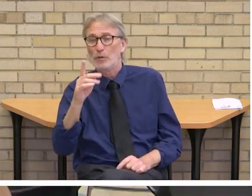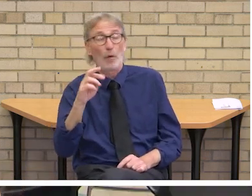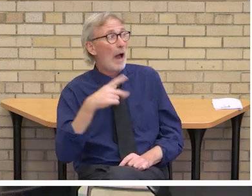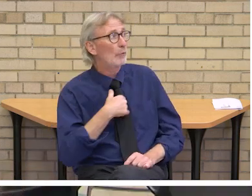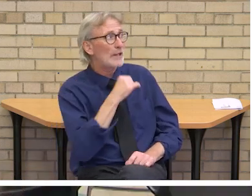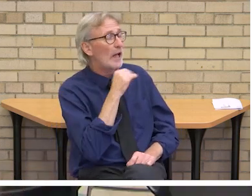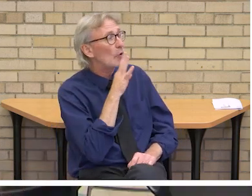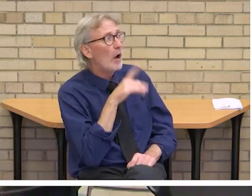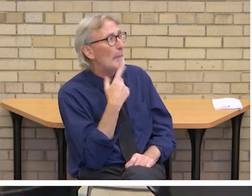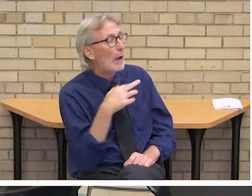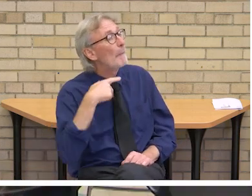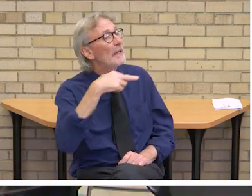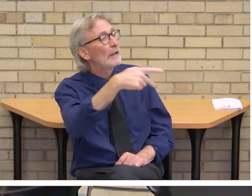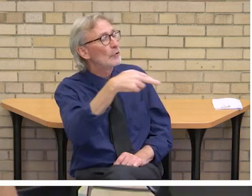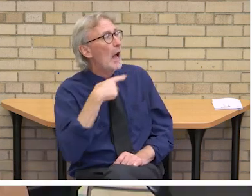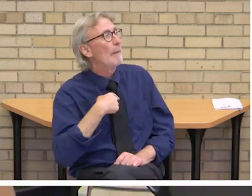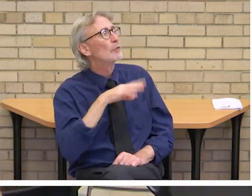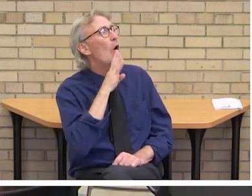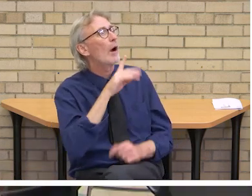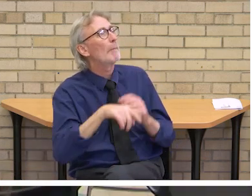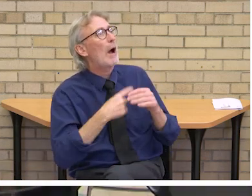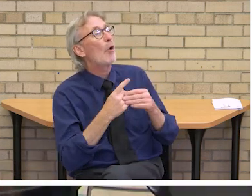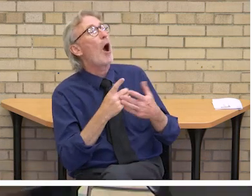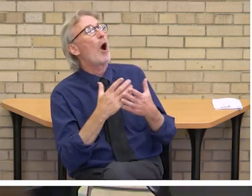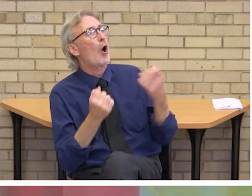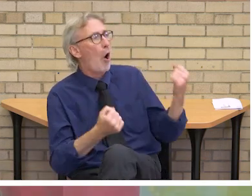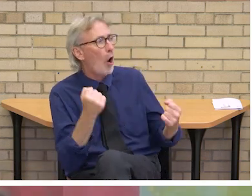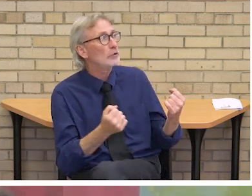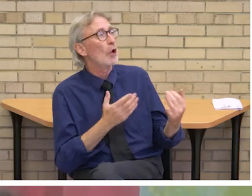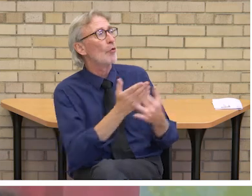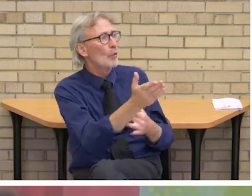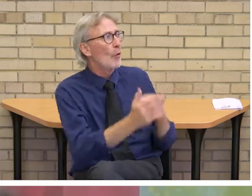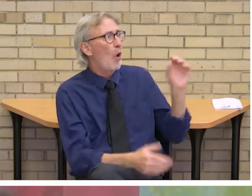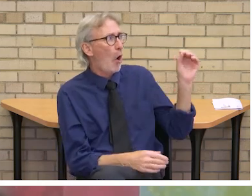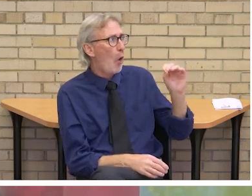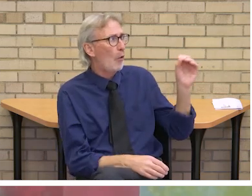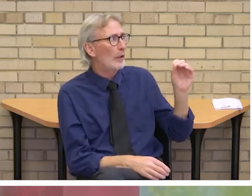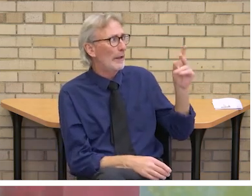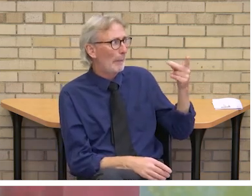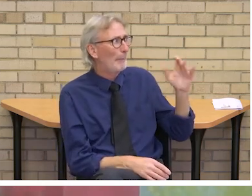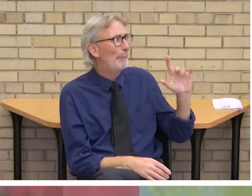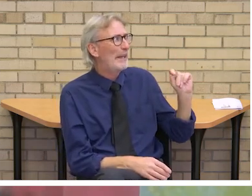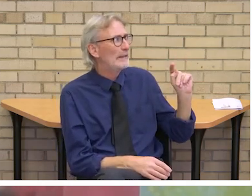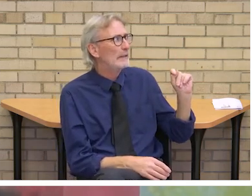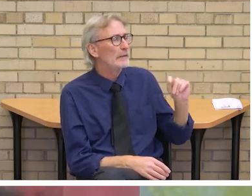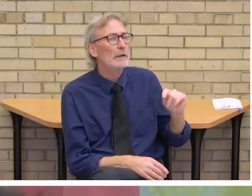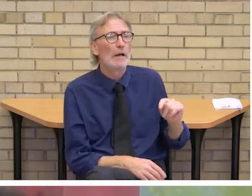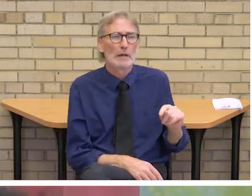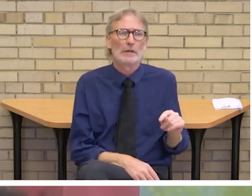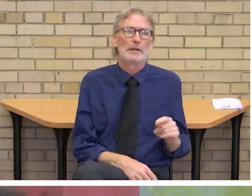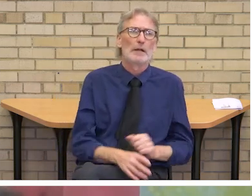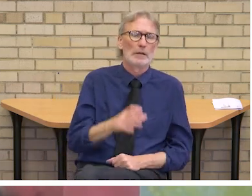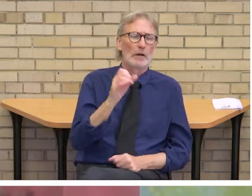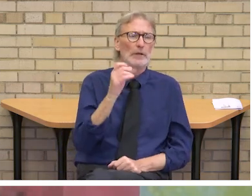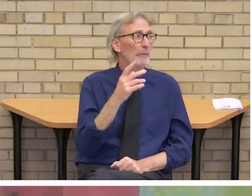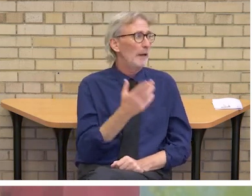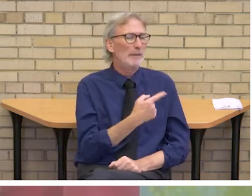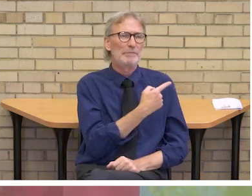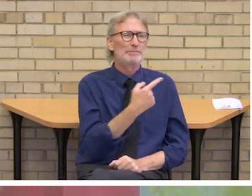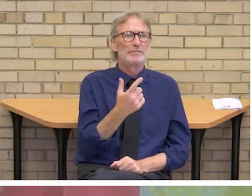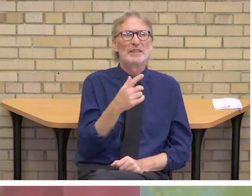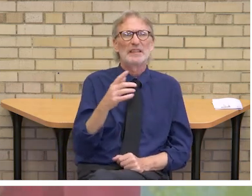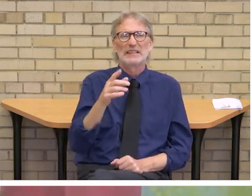I was talking about the cars. Okay. Yeah, and maybe Zach, I don't know if you want to talk about